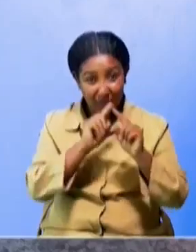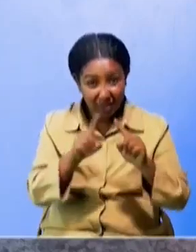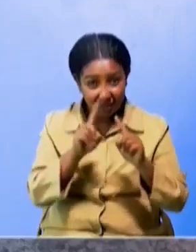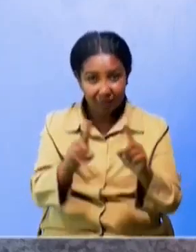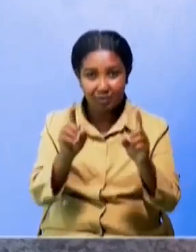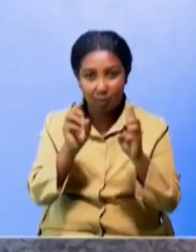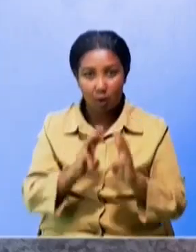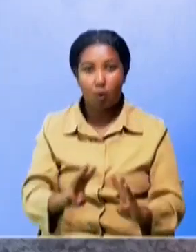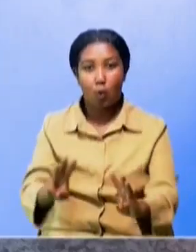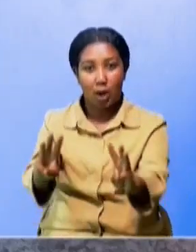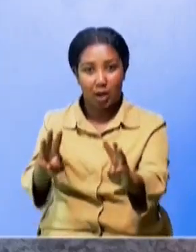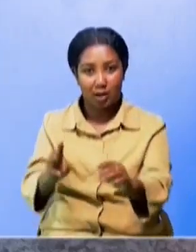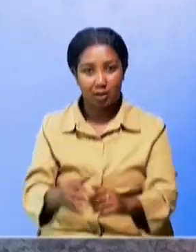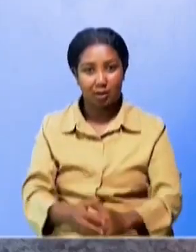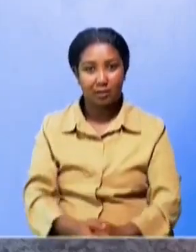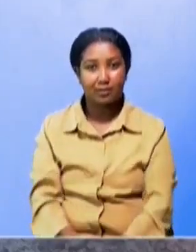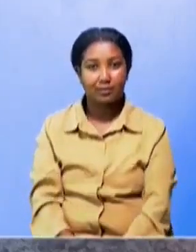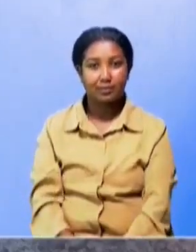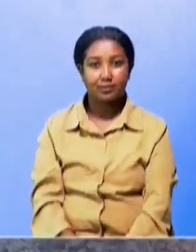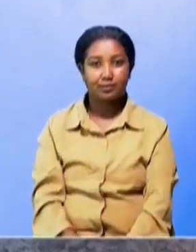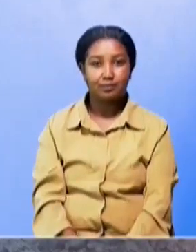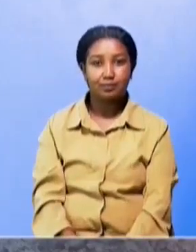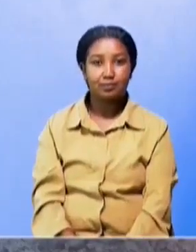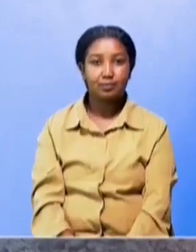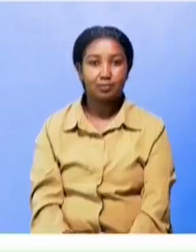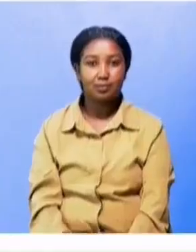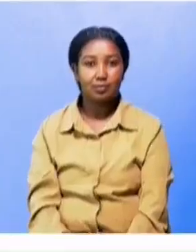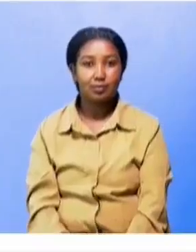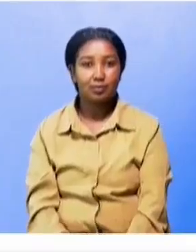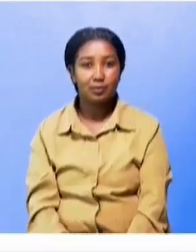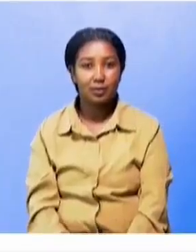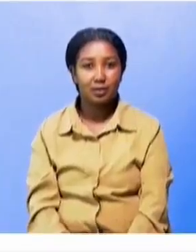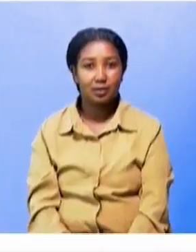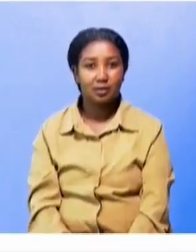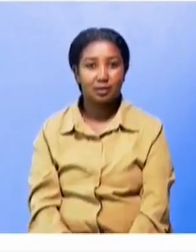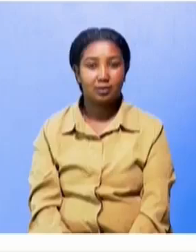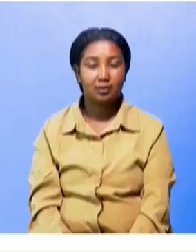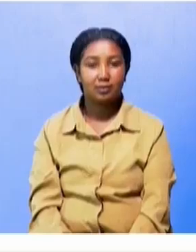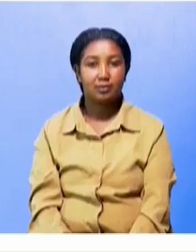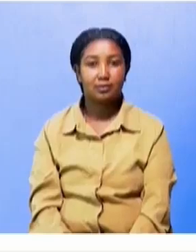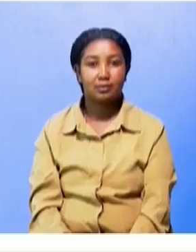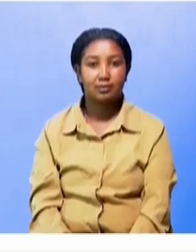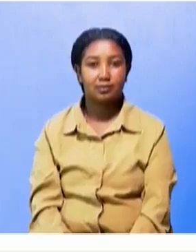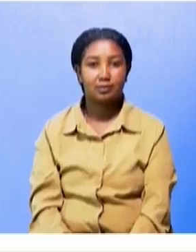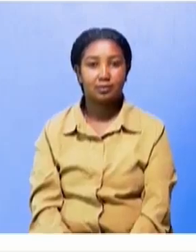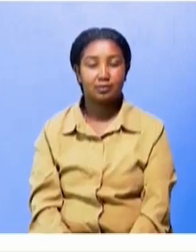different ways. Yeah, function of